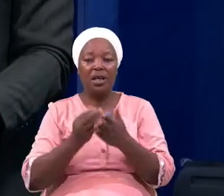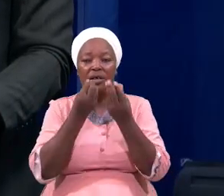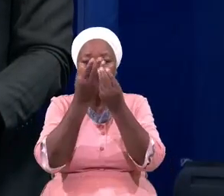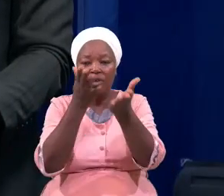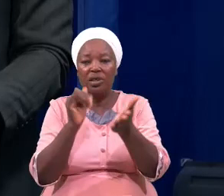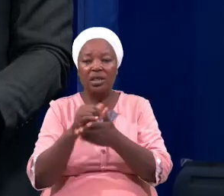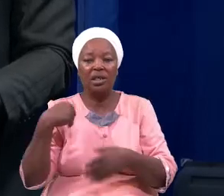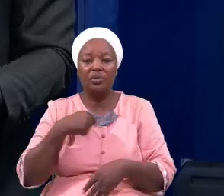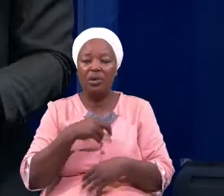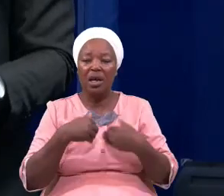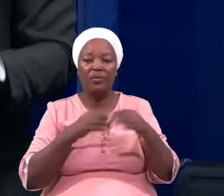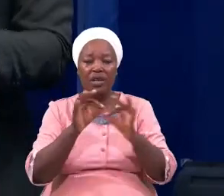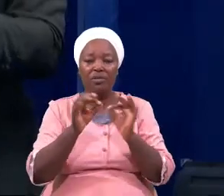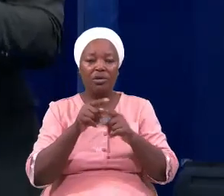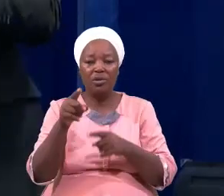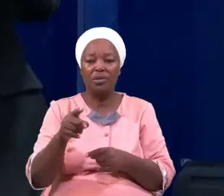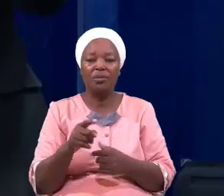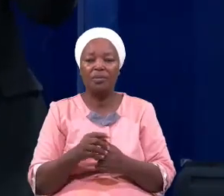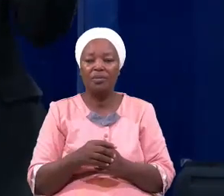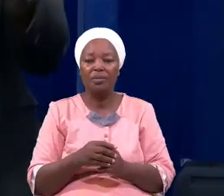explained to you.